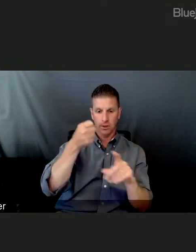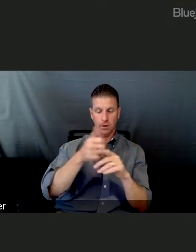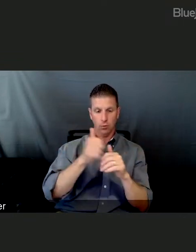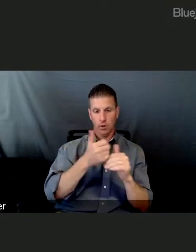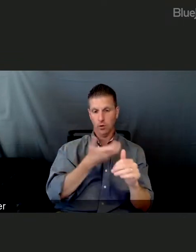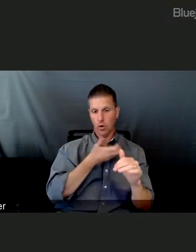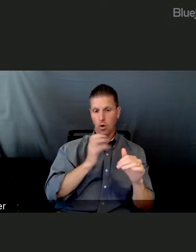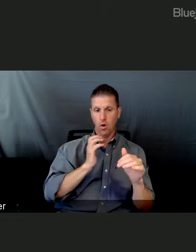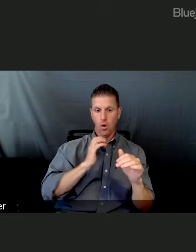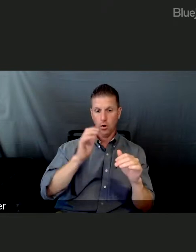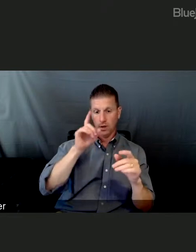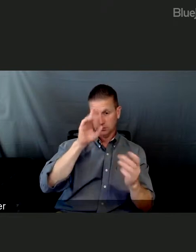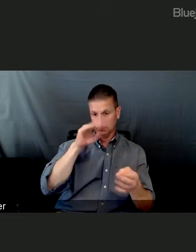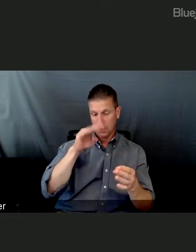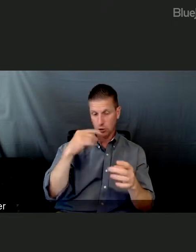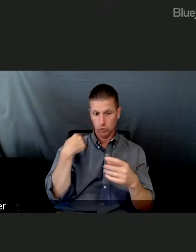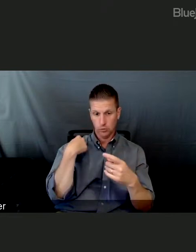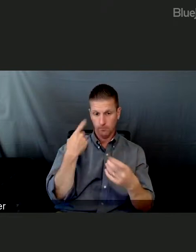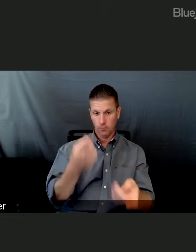so far?